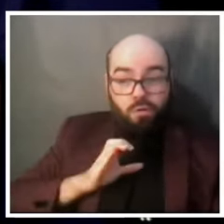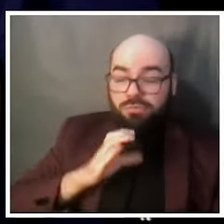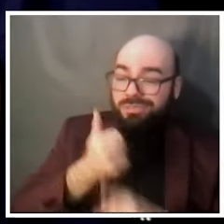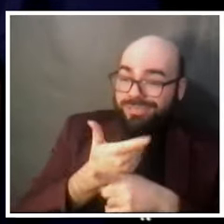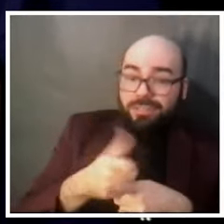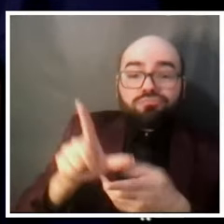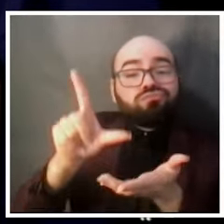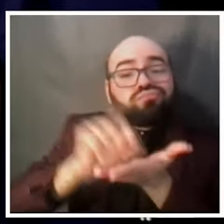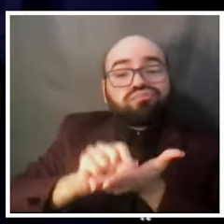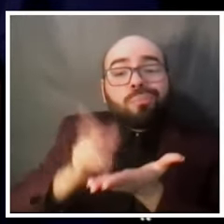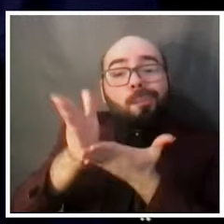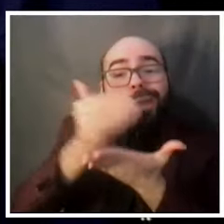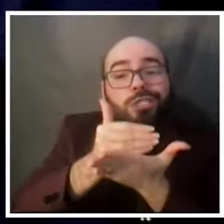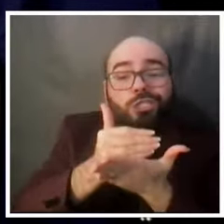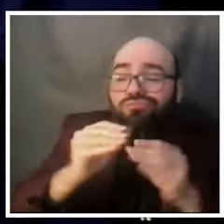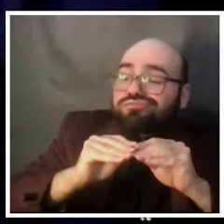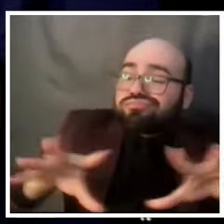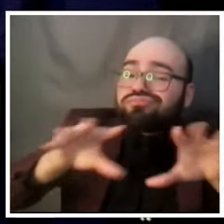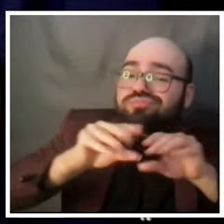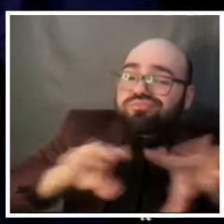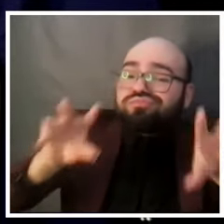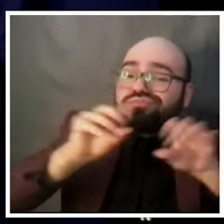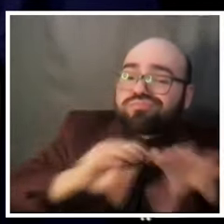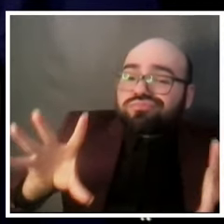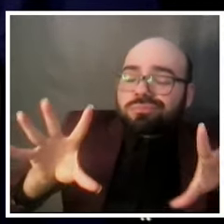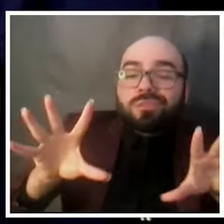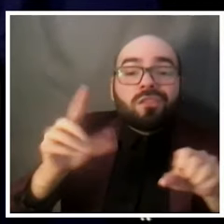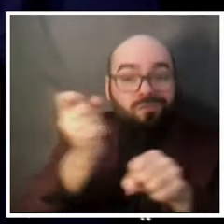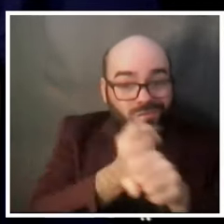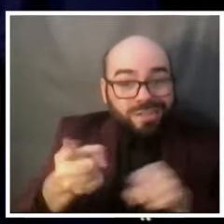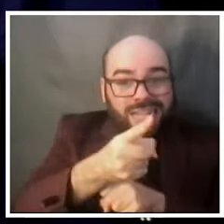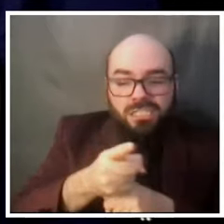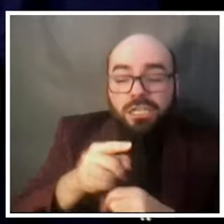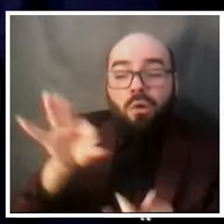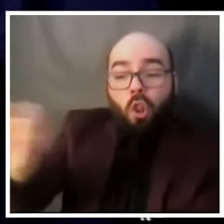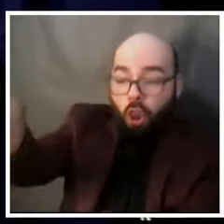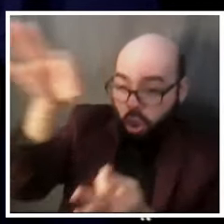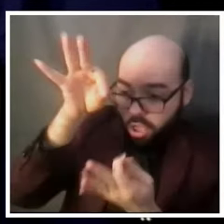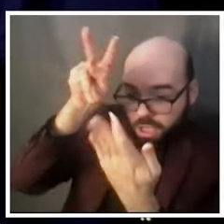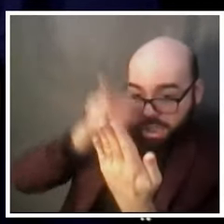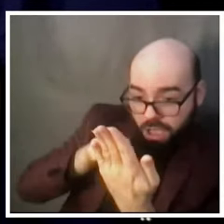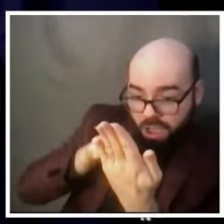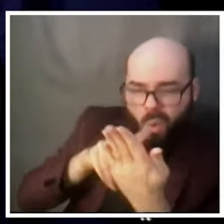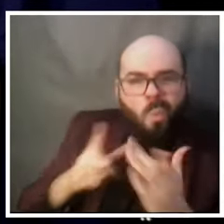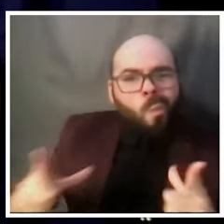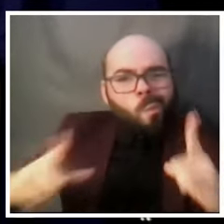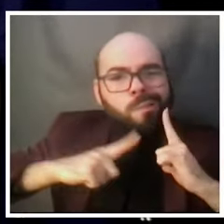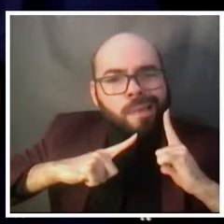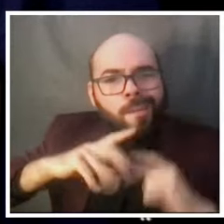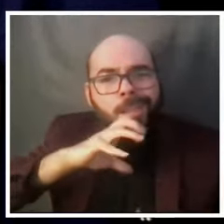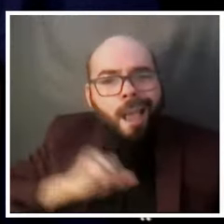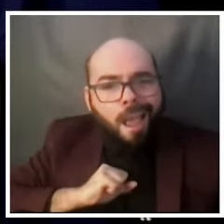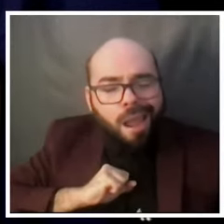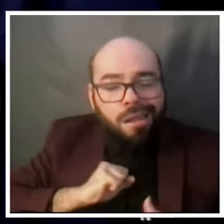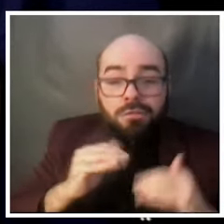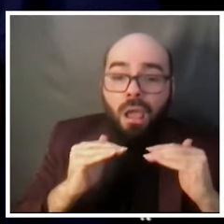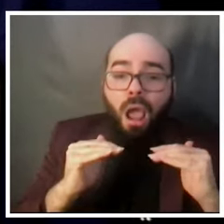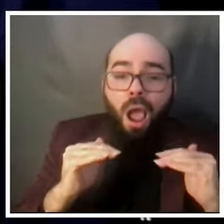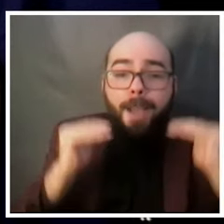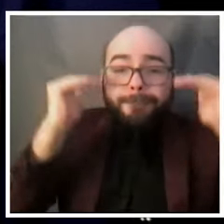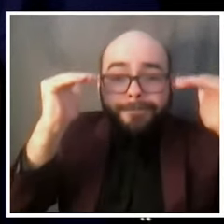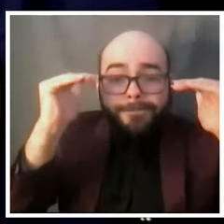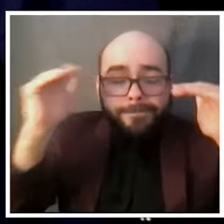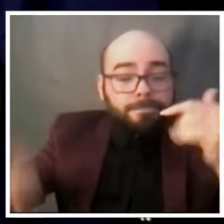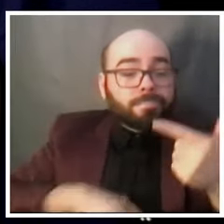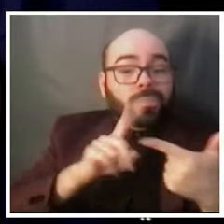attention. The budget they proposed for next year would raise the retirement age in Social Security, and it would slash